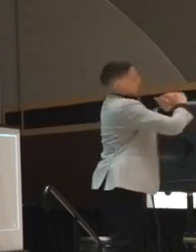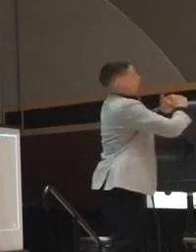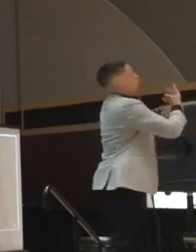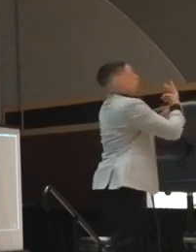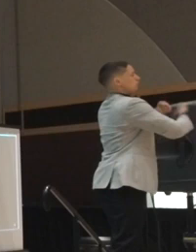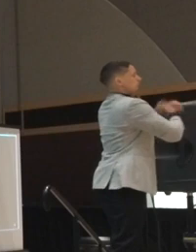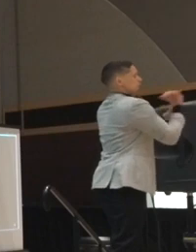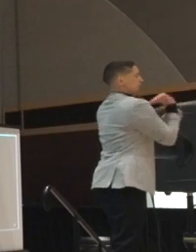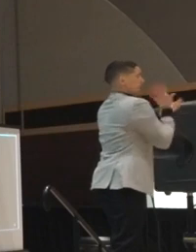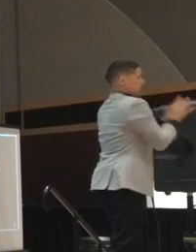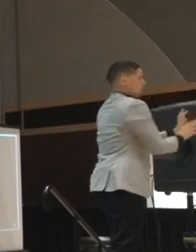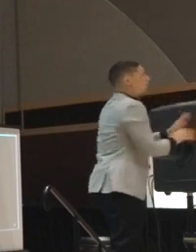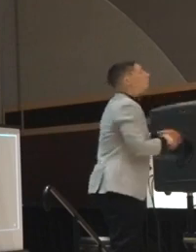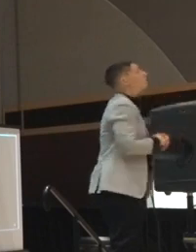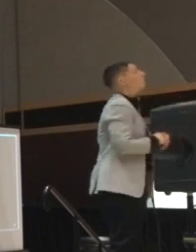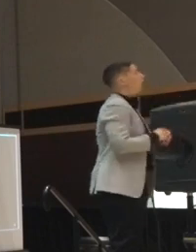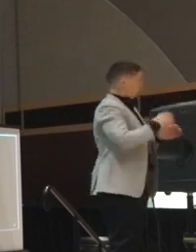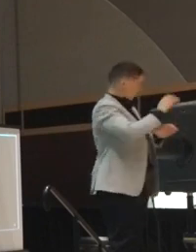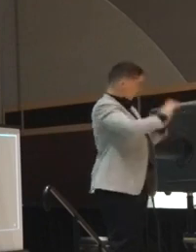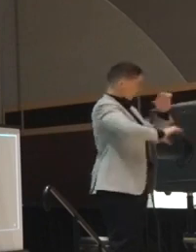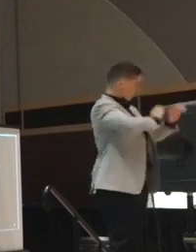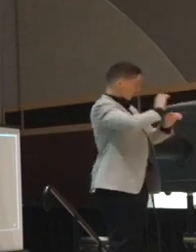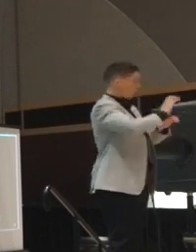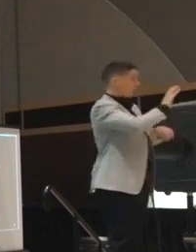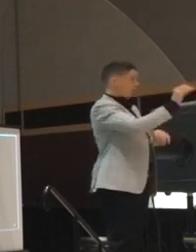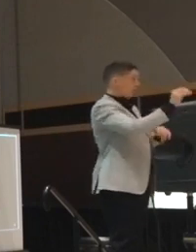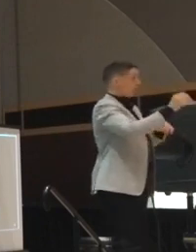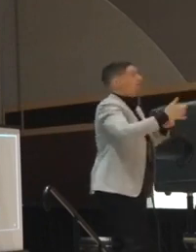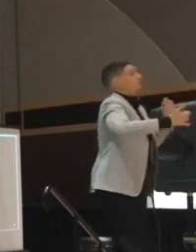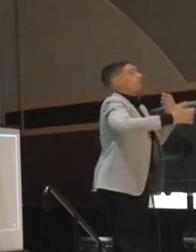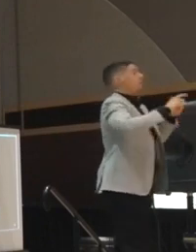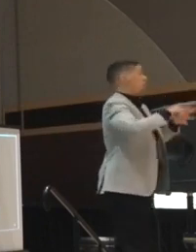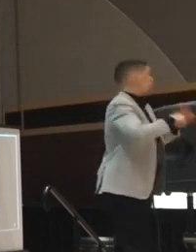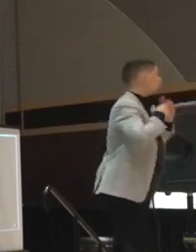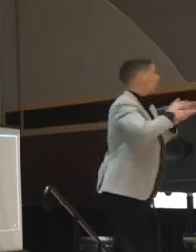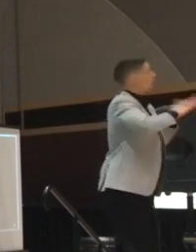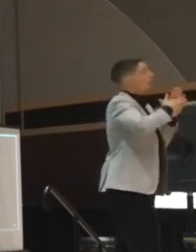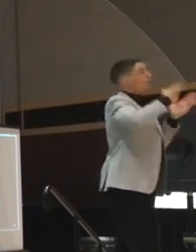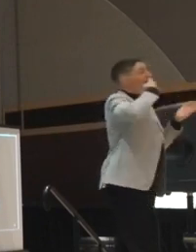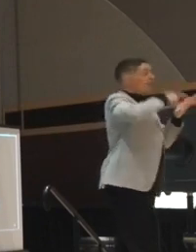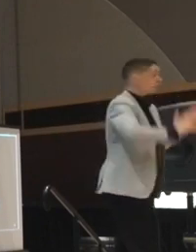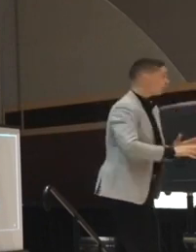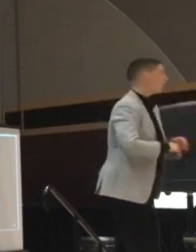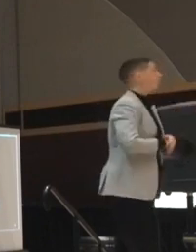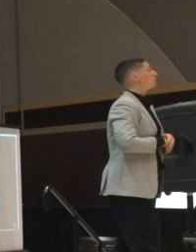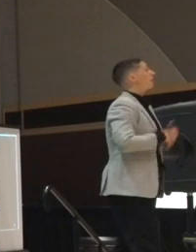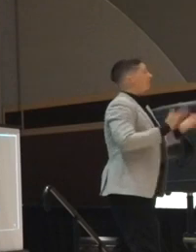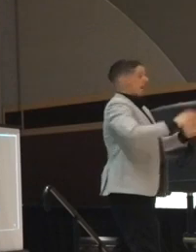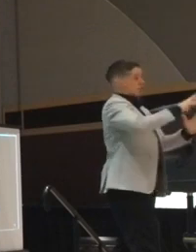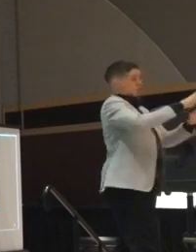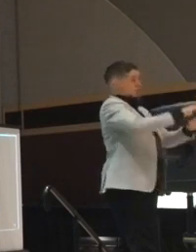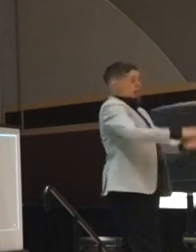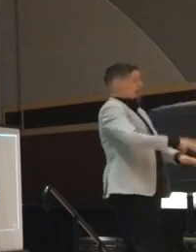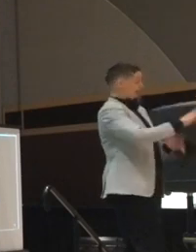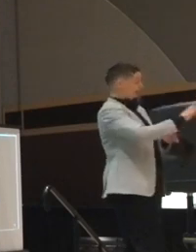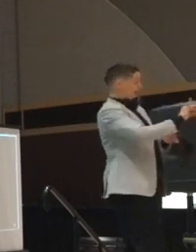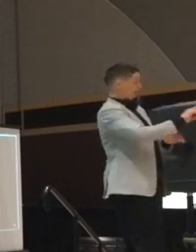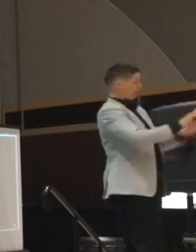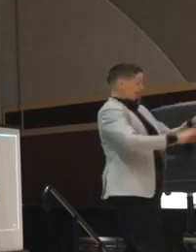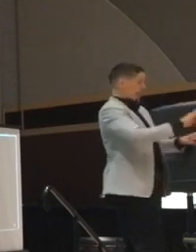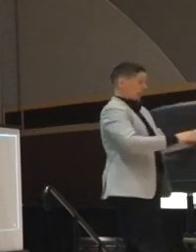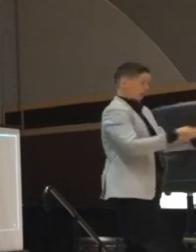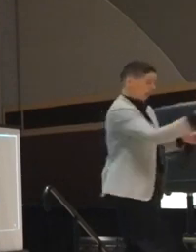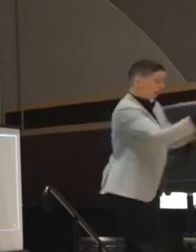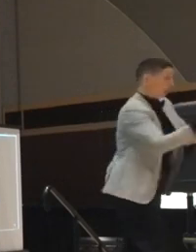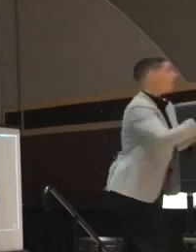answering phones for a construction company. Then you start working on the bids. Next thing you know, you're running the chemistry